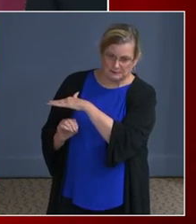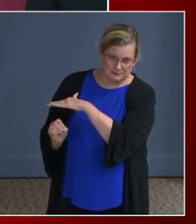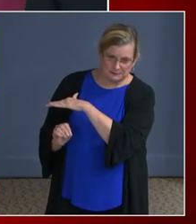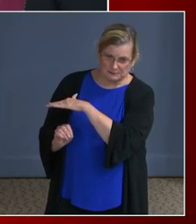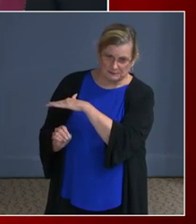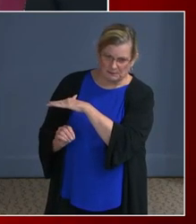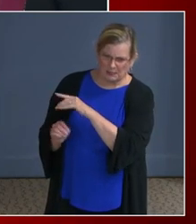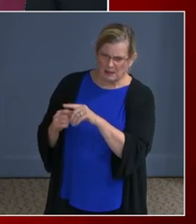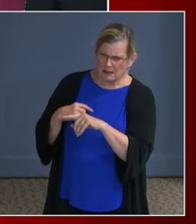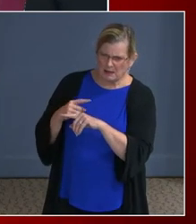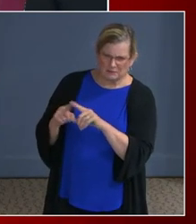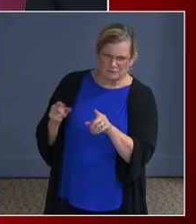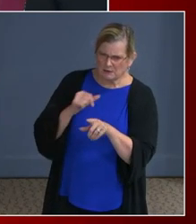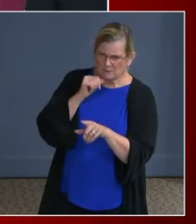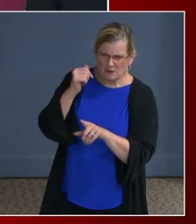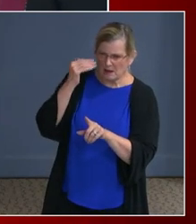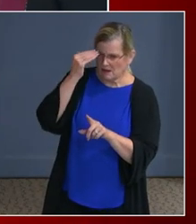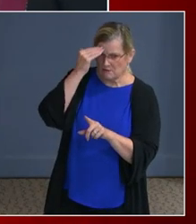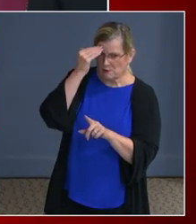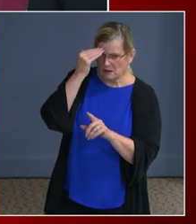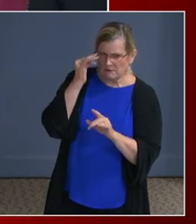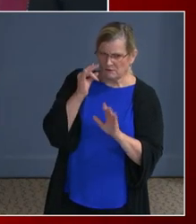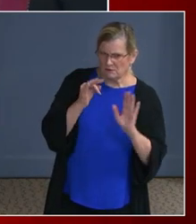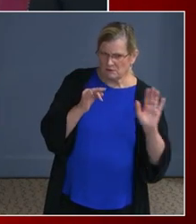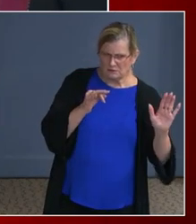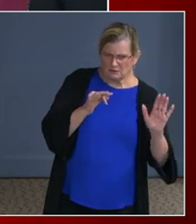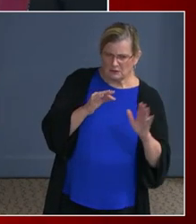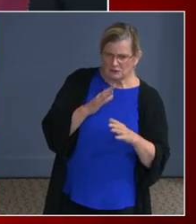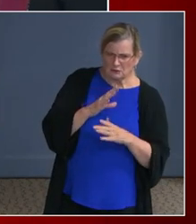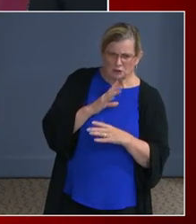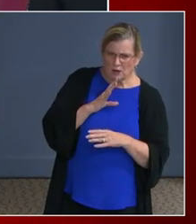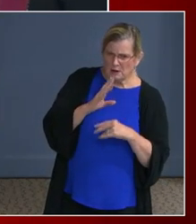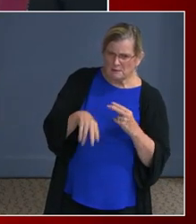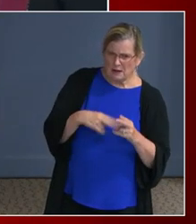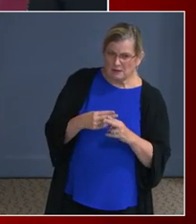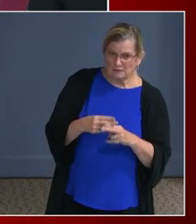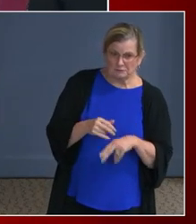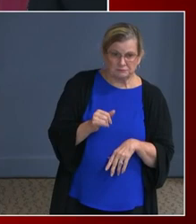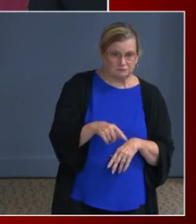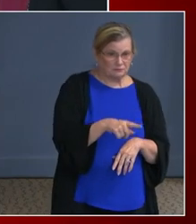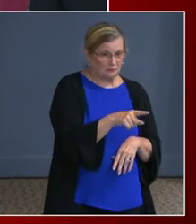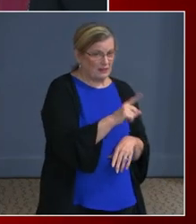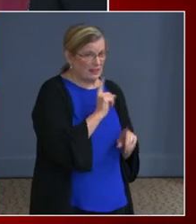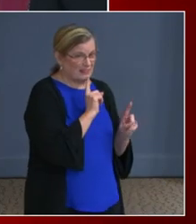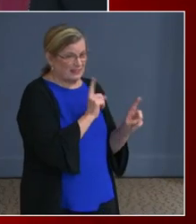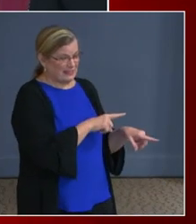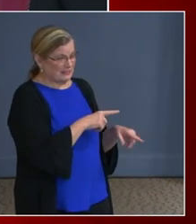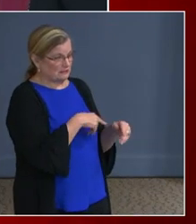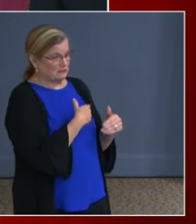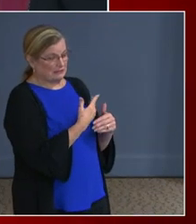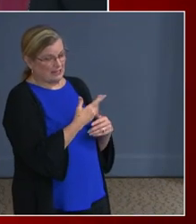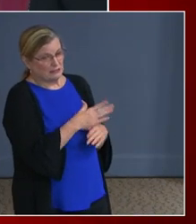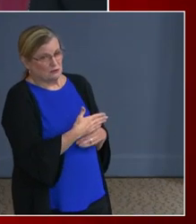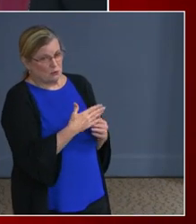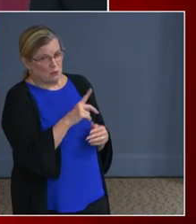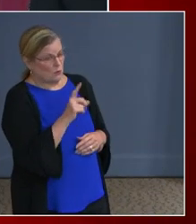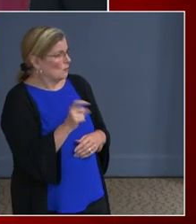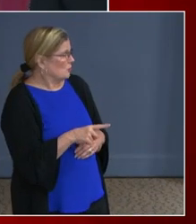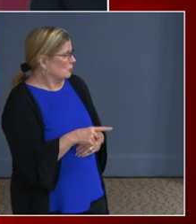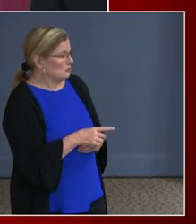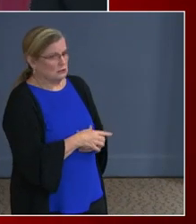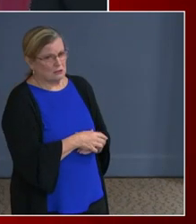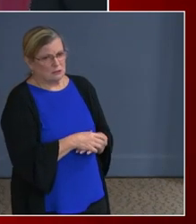the activities you're referring to. I think that answers my next question, which is, have you been in discussions with the Trump campaign about possible